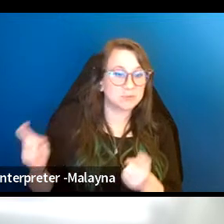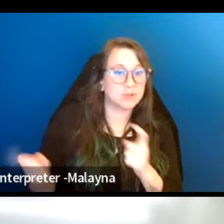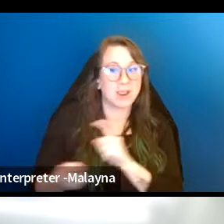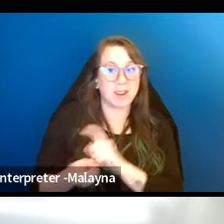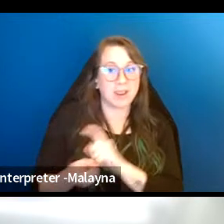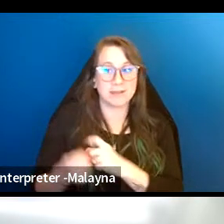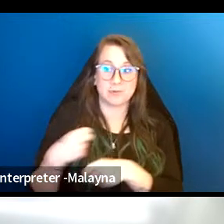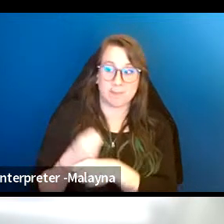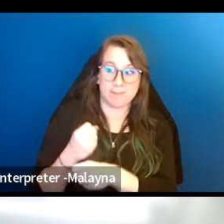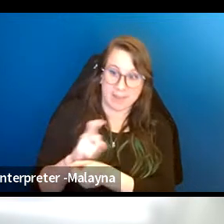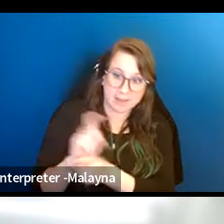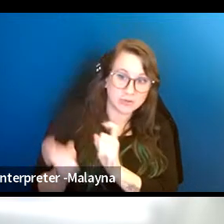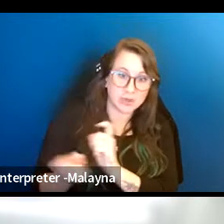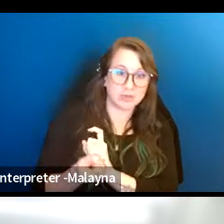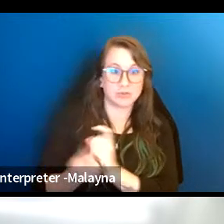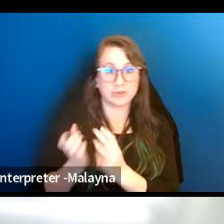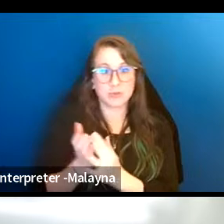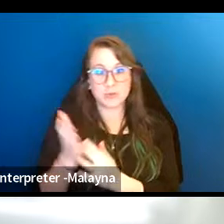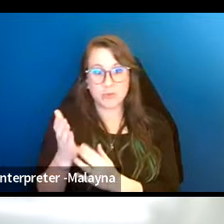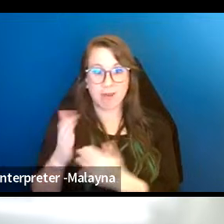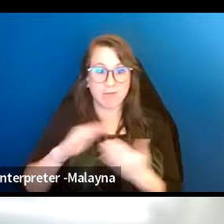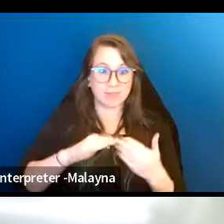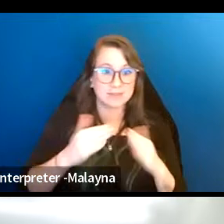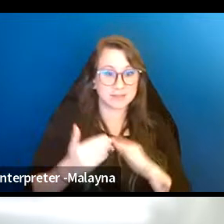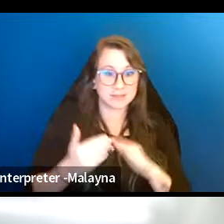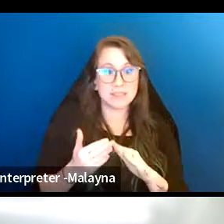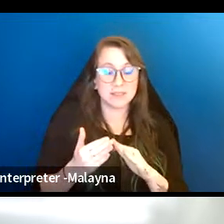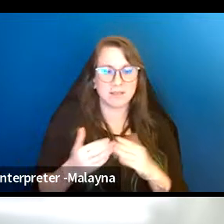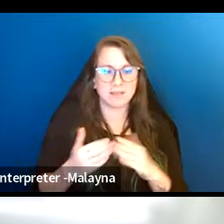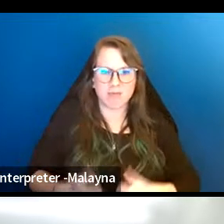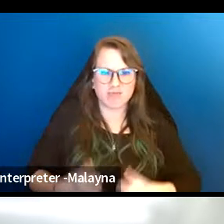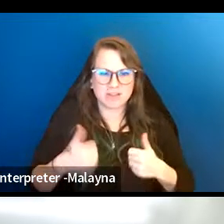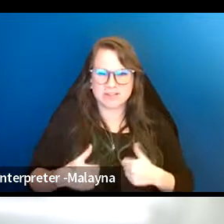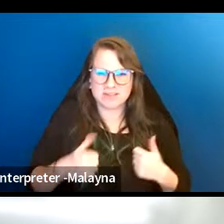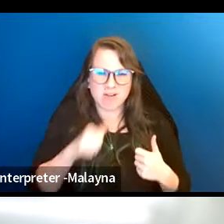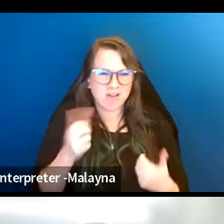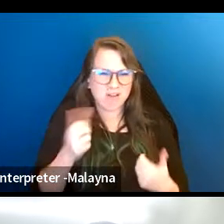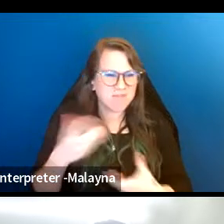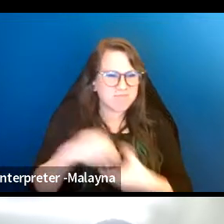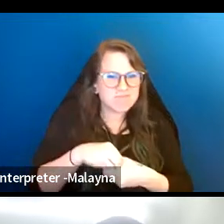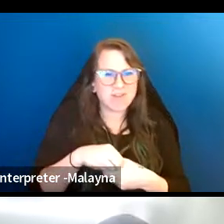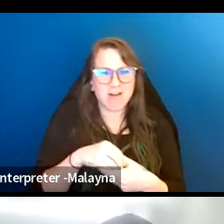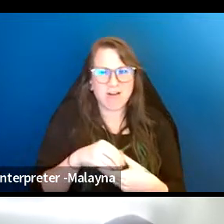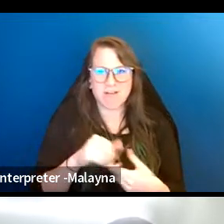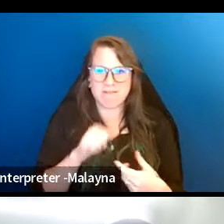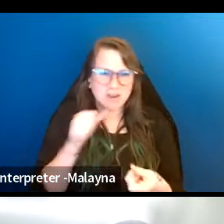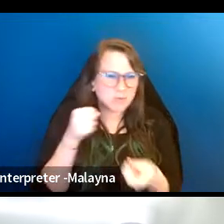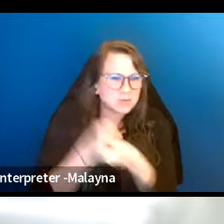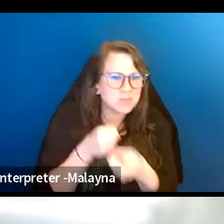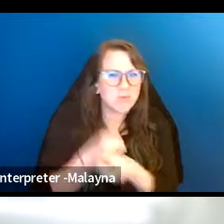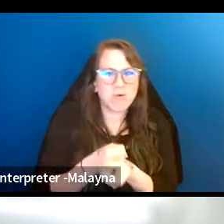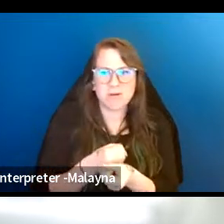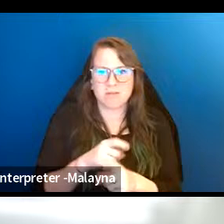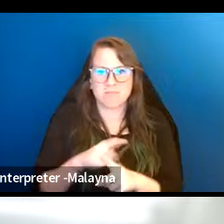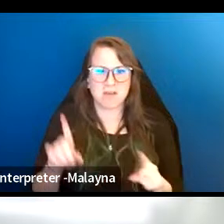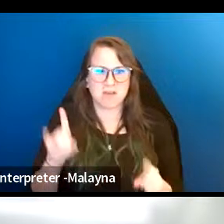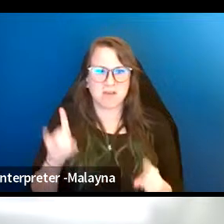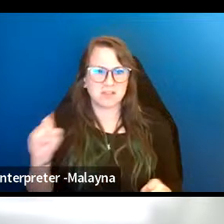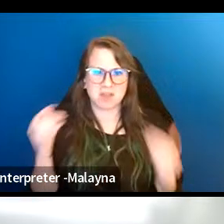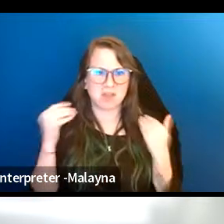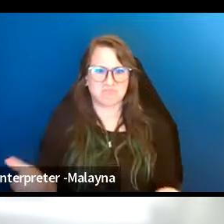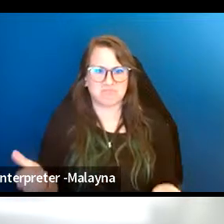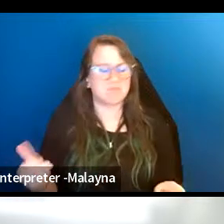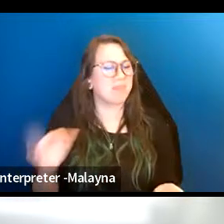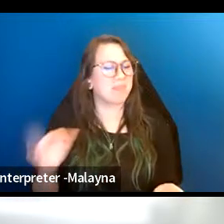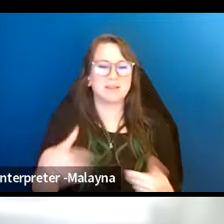make changes throughout the city that the residents are not fully engaged and do not support. And that's problematic. We